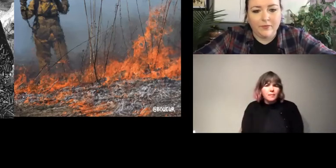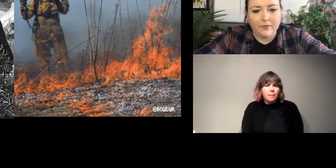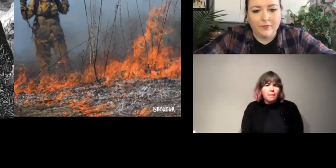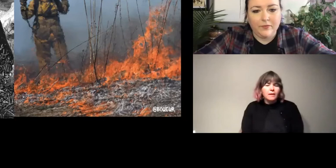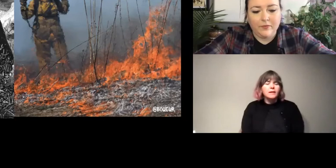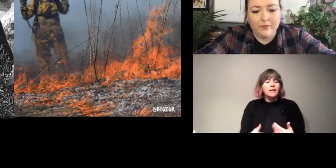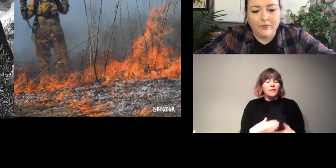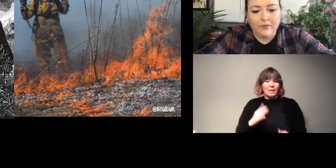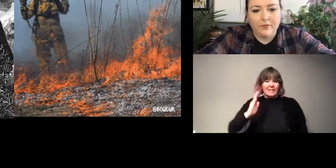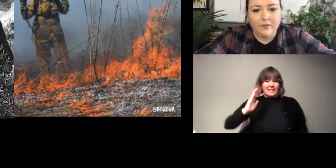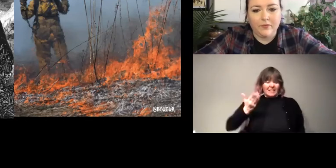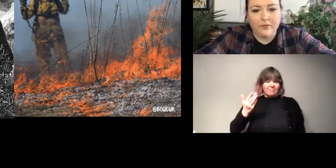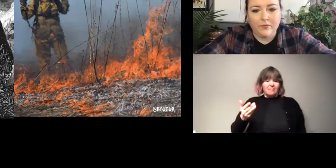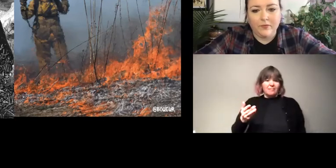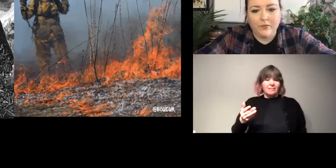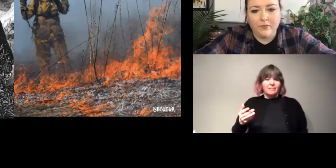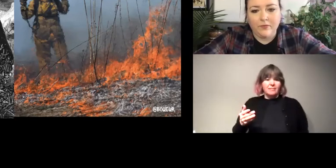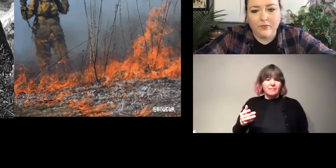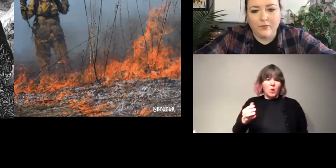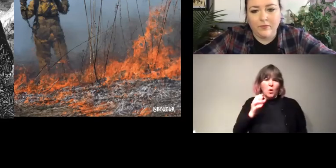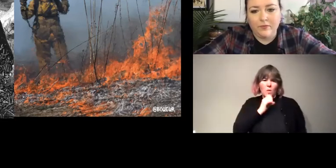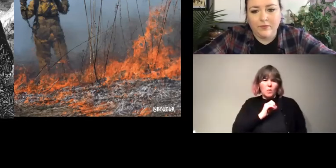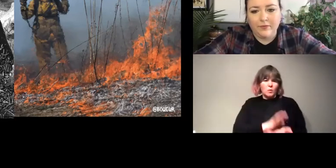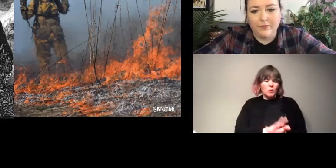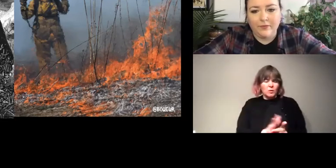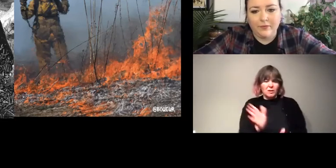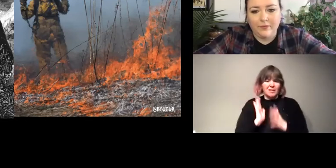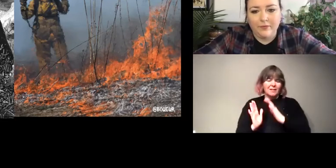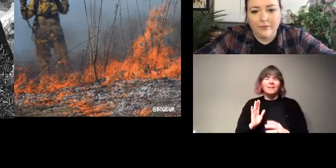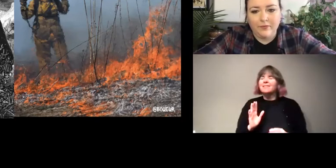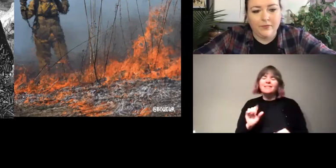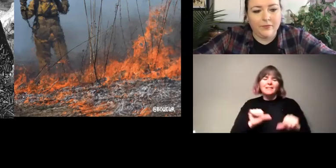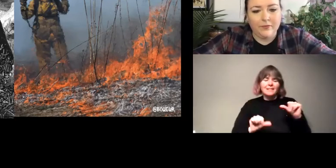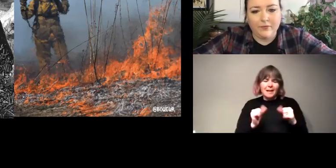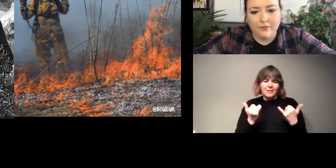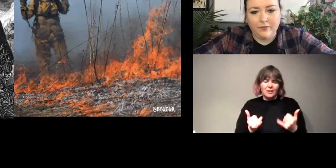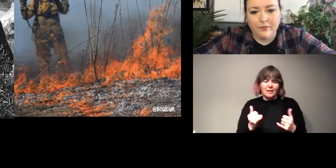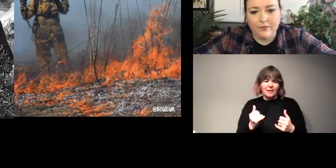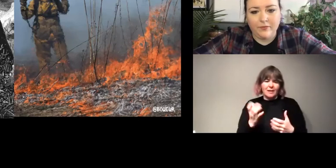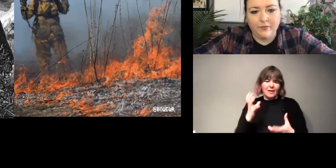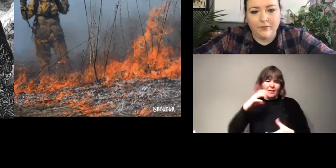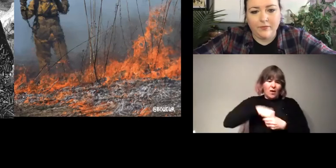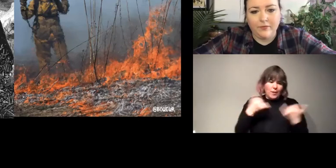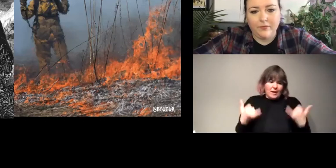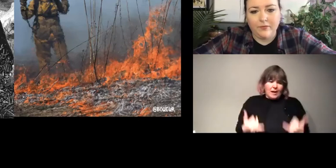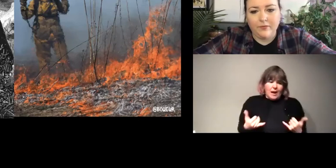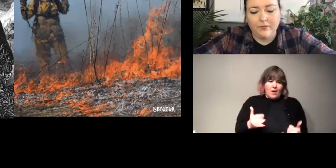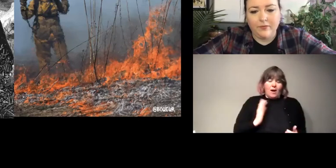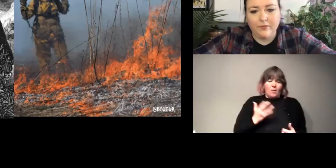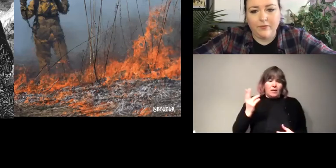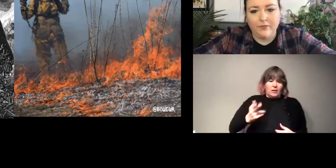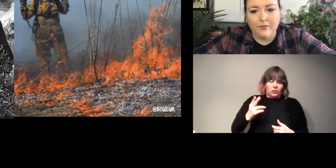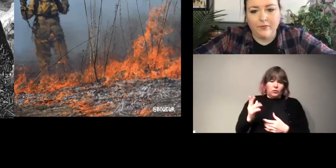although it seems sometimes like it's out of time, science is very much a part of and in response to our history. And the more